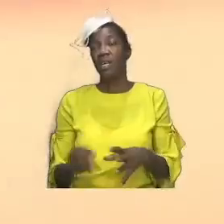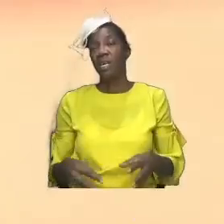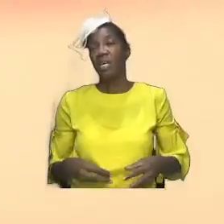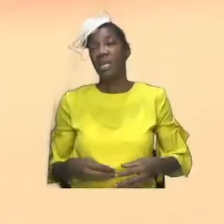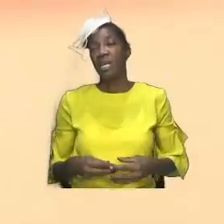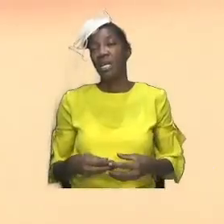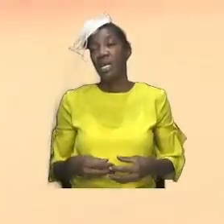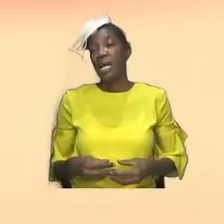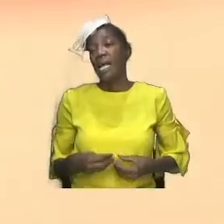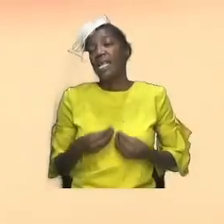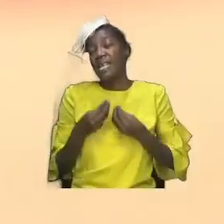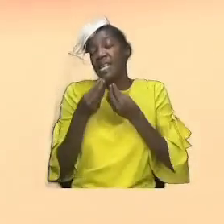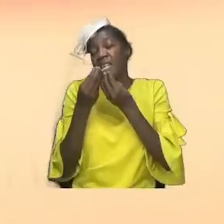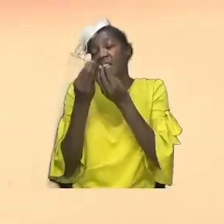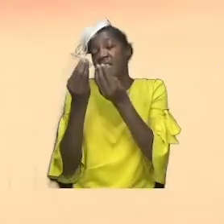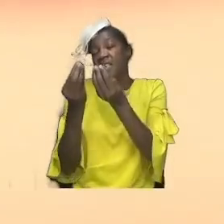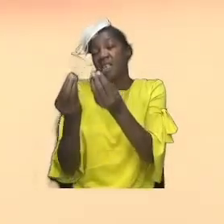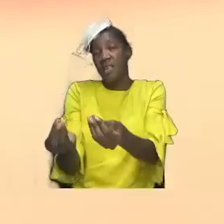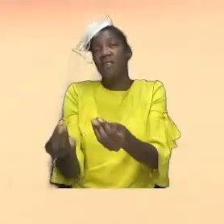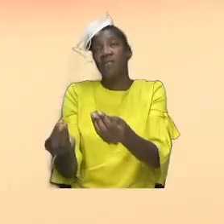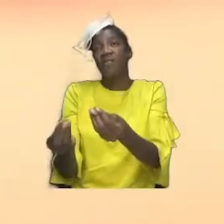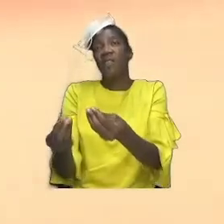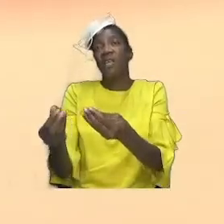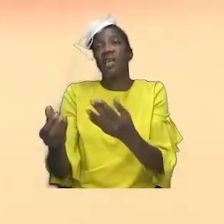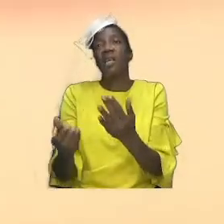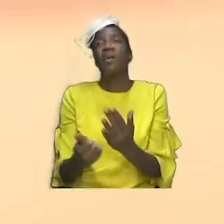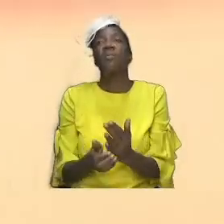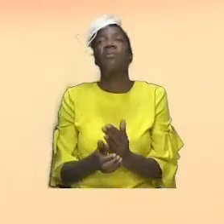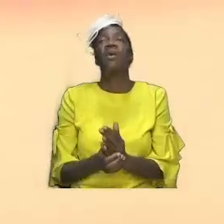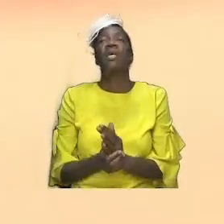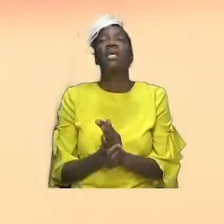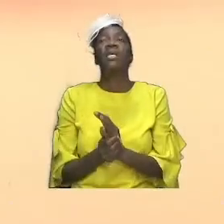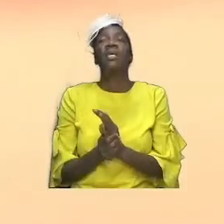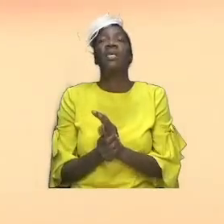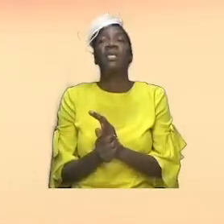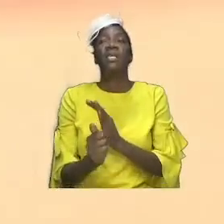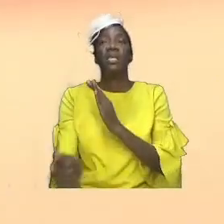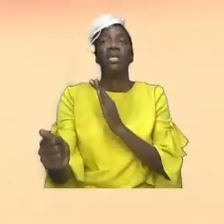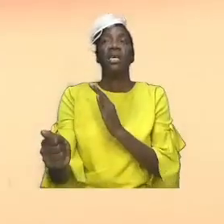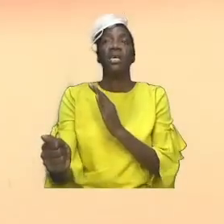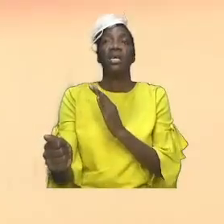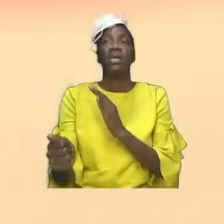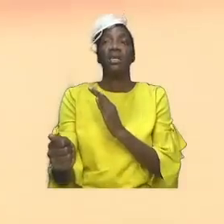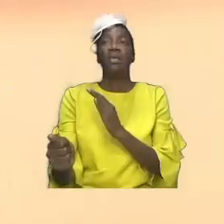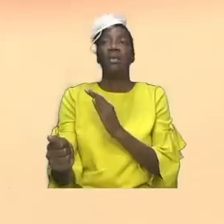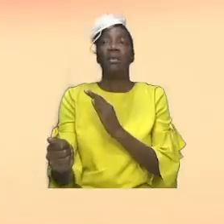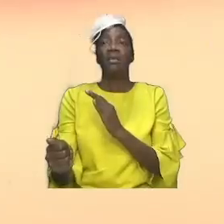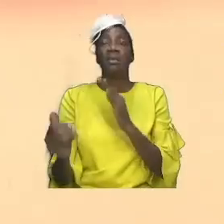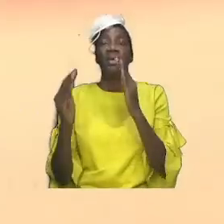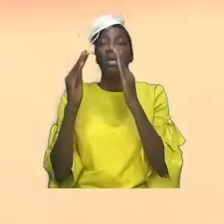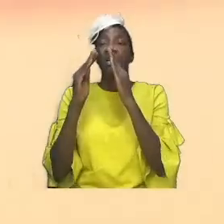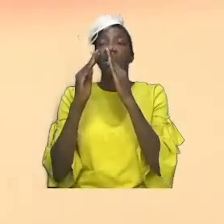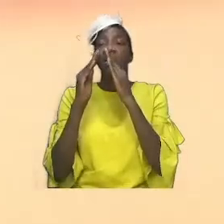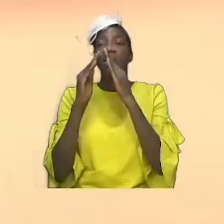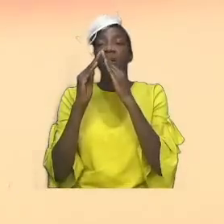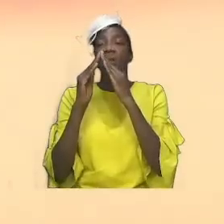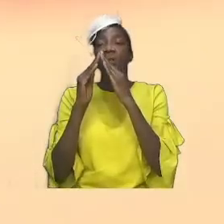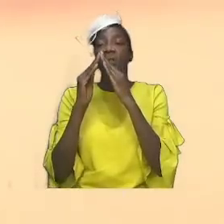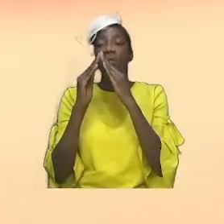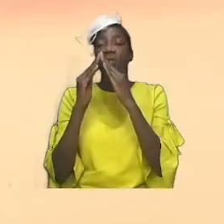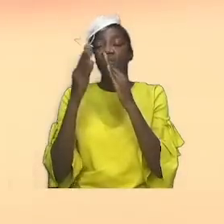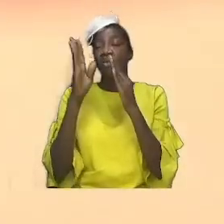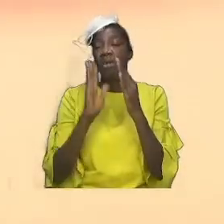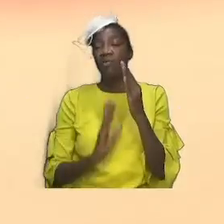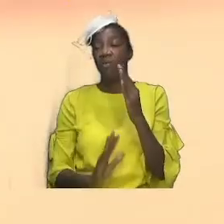had gifted them. In the house of God, with the talent that God gave us, with the gifting that God gave